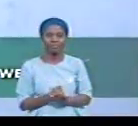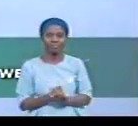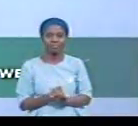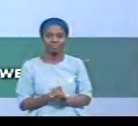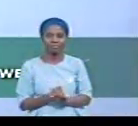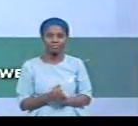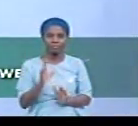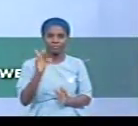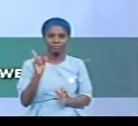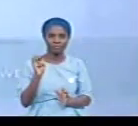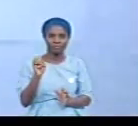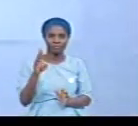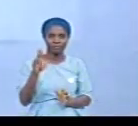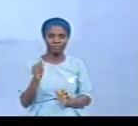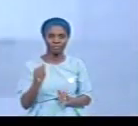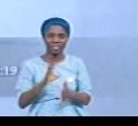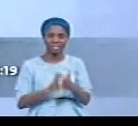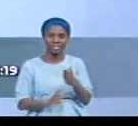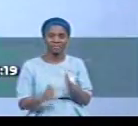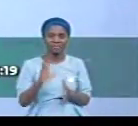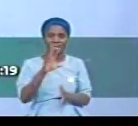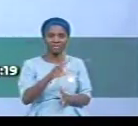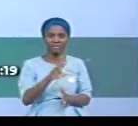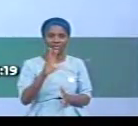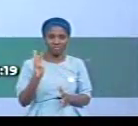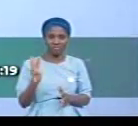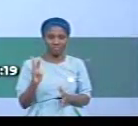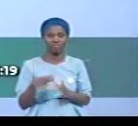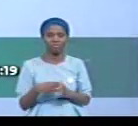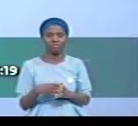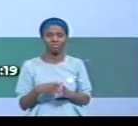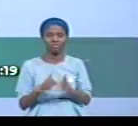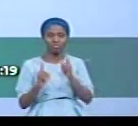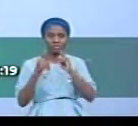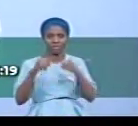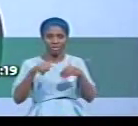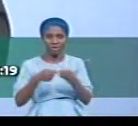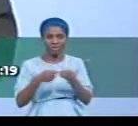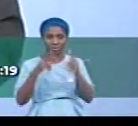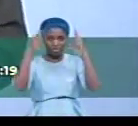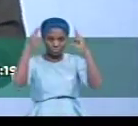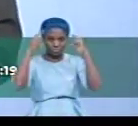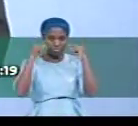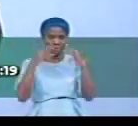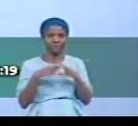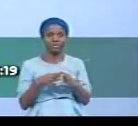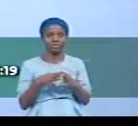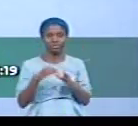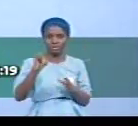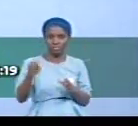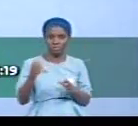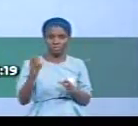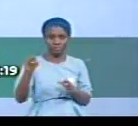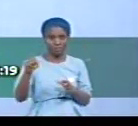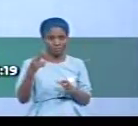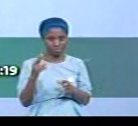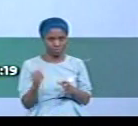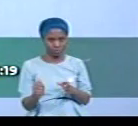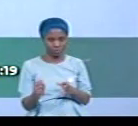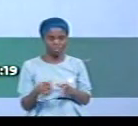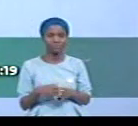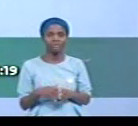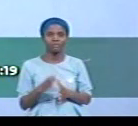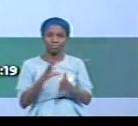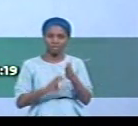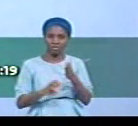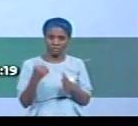chapter 34 that talks about Moses. Joshua chapter